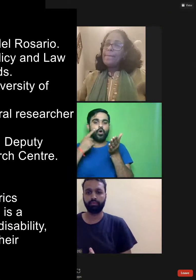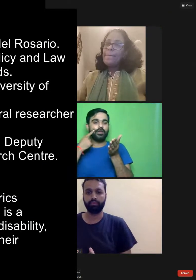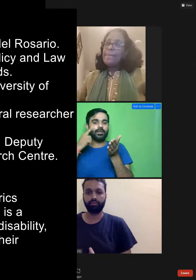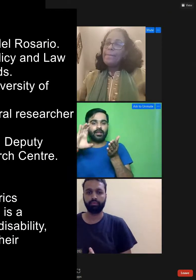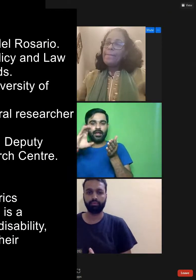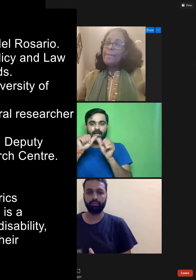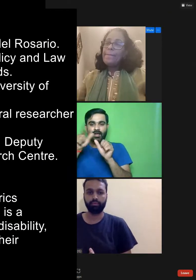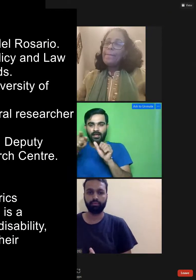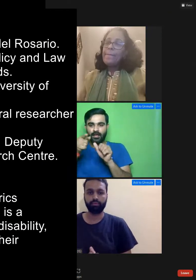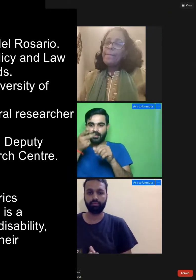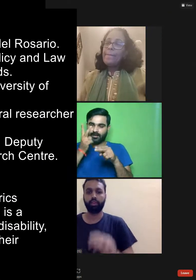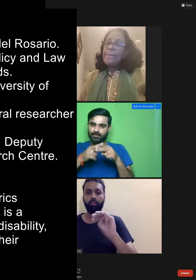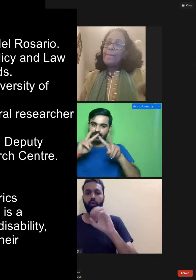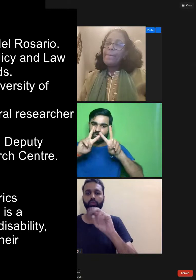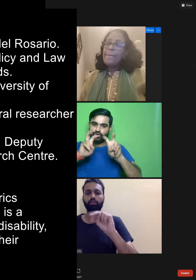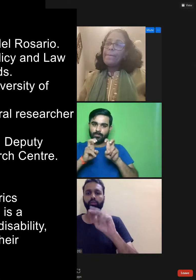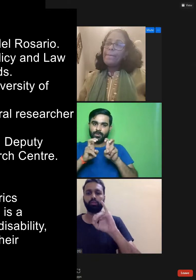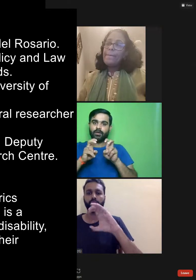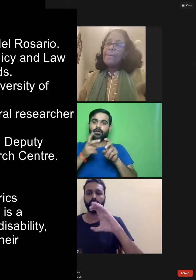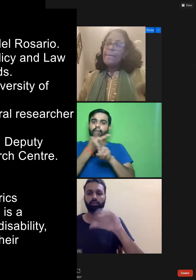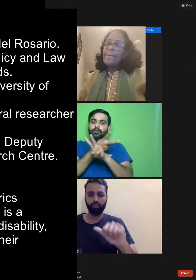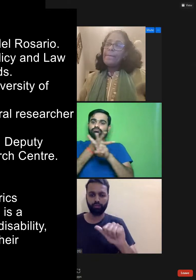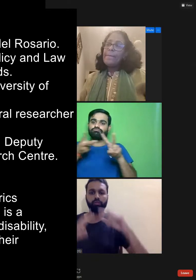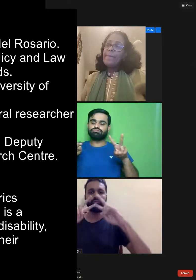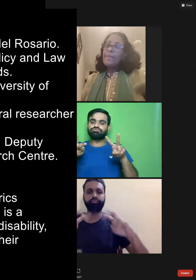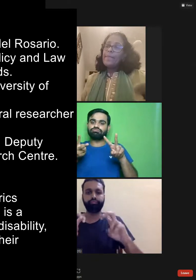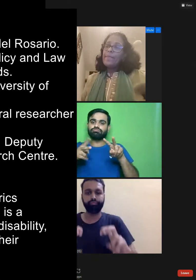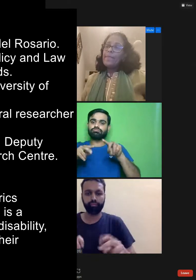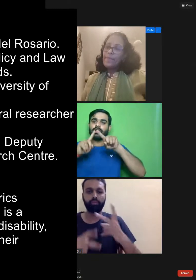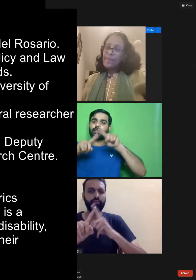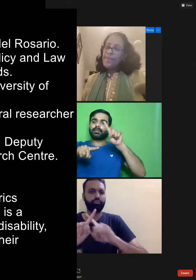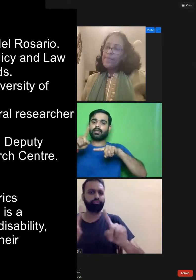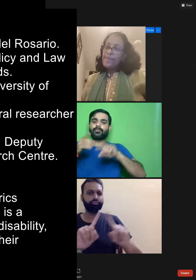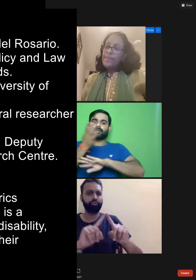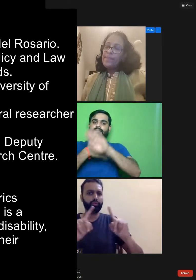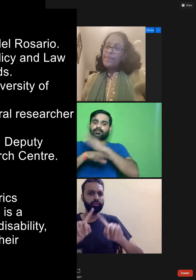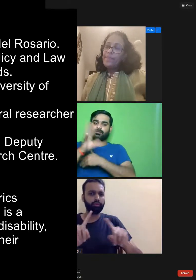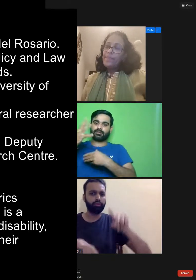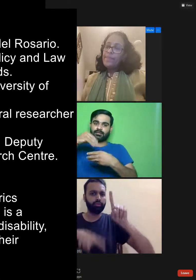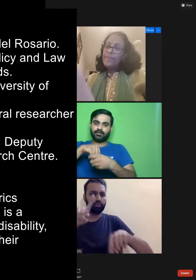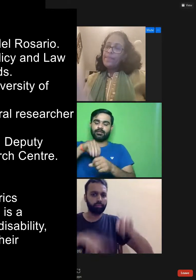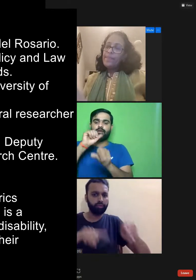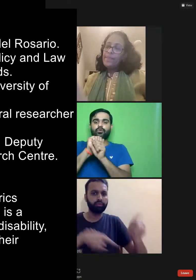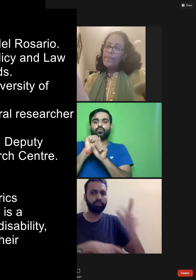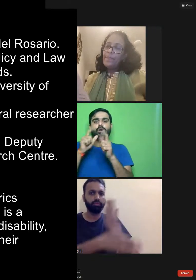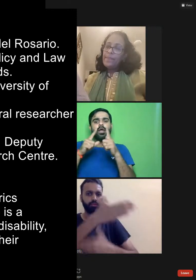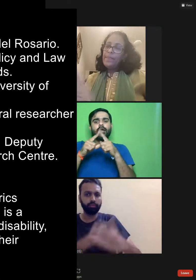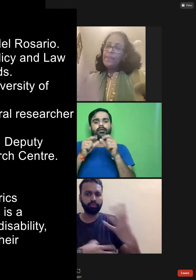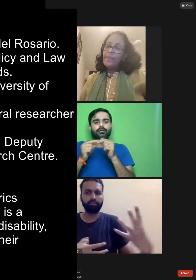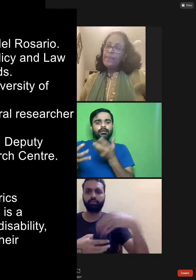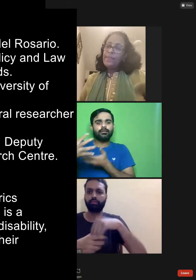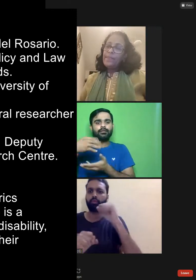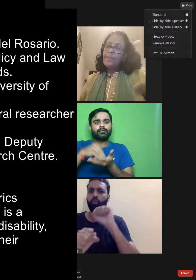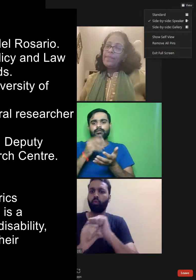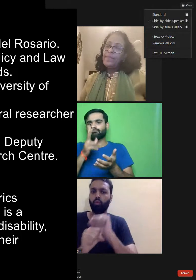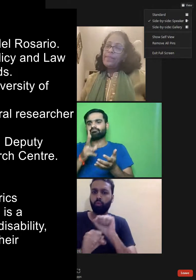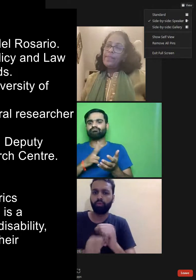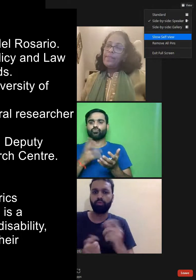to speak on the topic multidimensional poverty and disability, what the data can tell us.